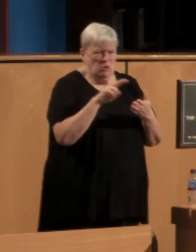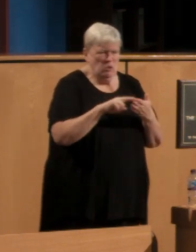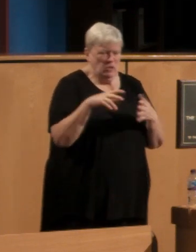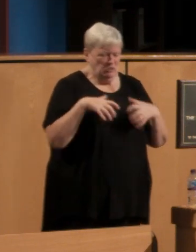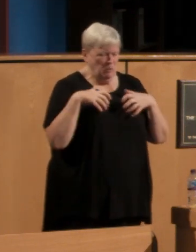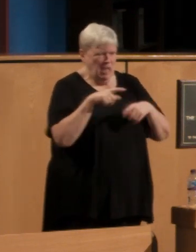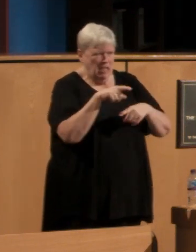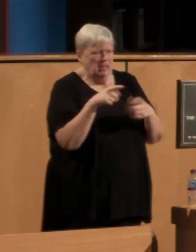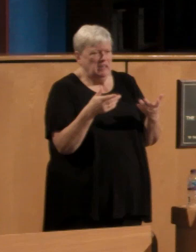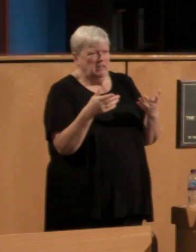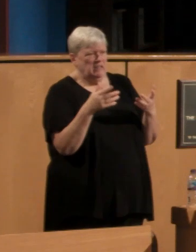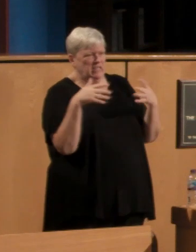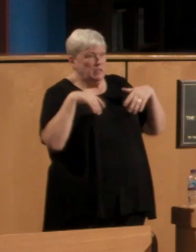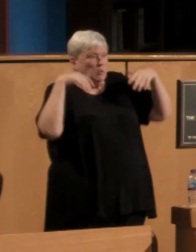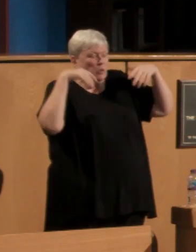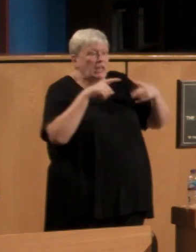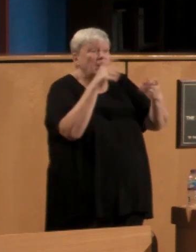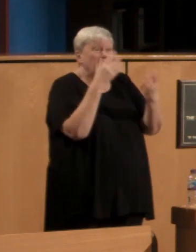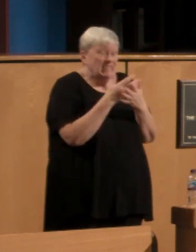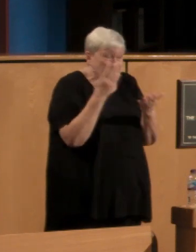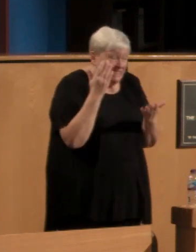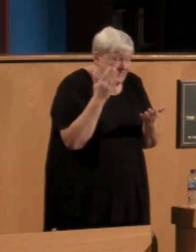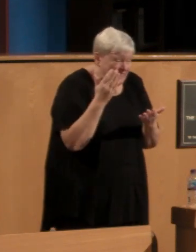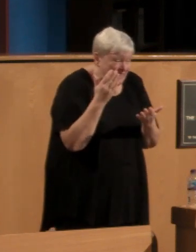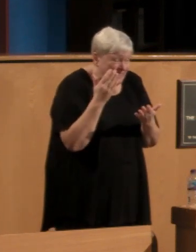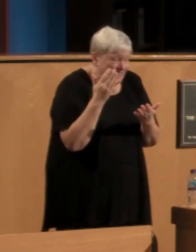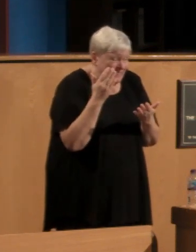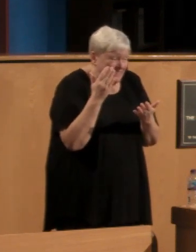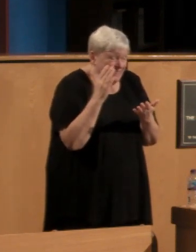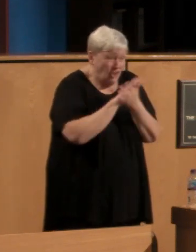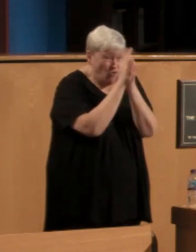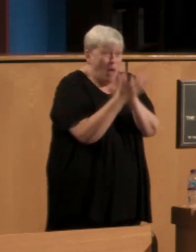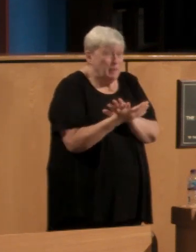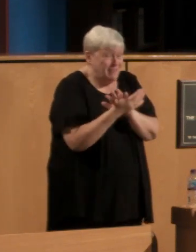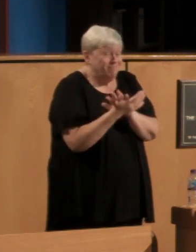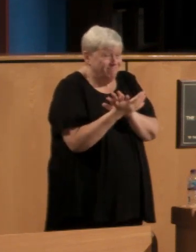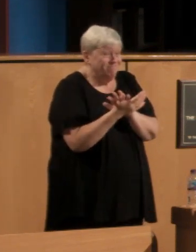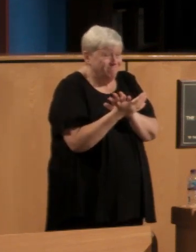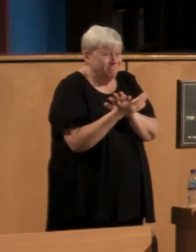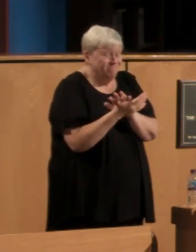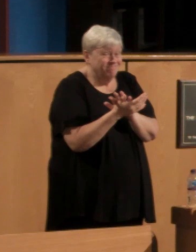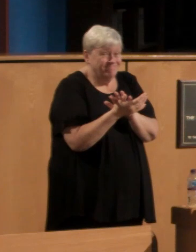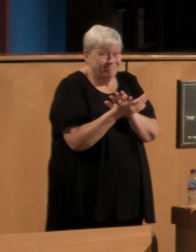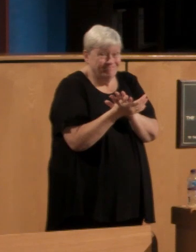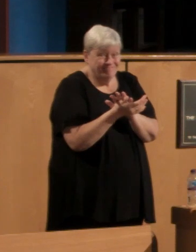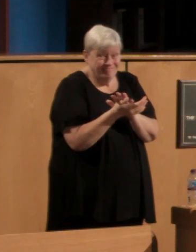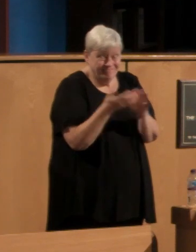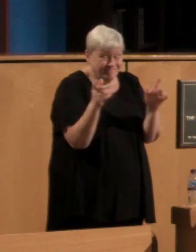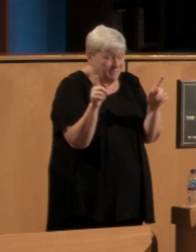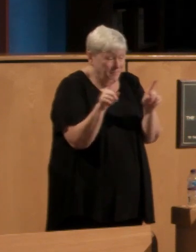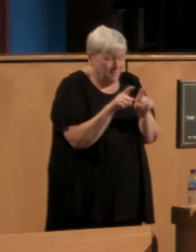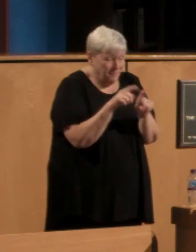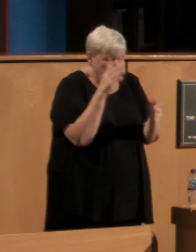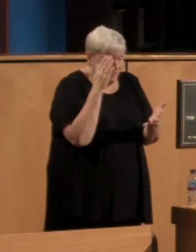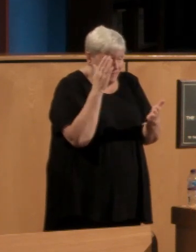creepy, spooky, freaky, corrupt. There's also the definition